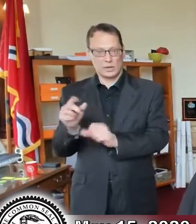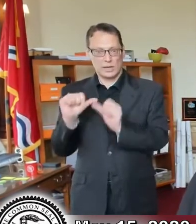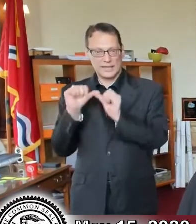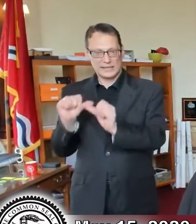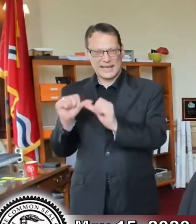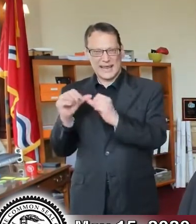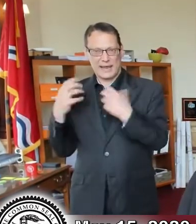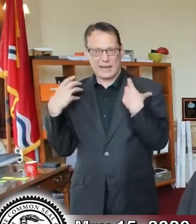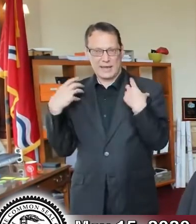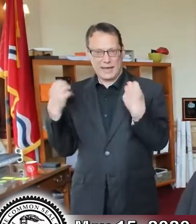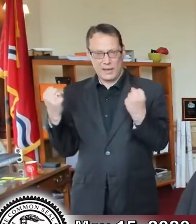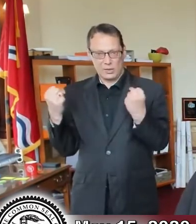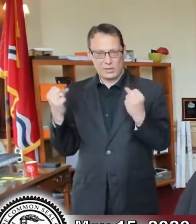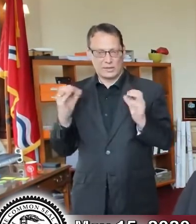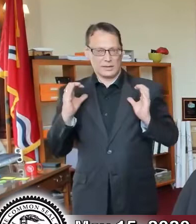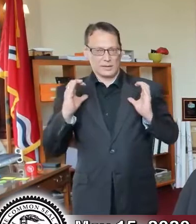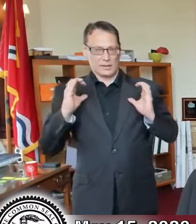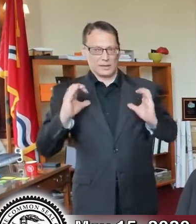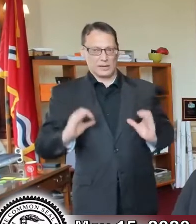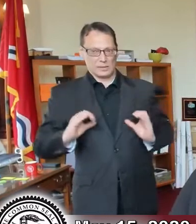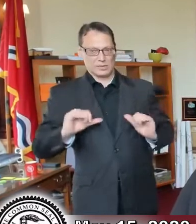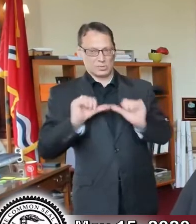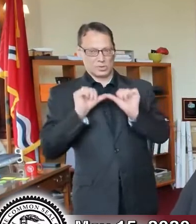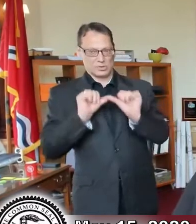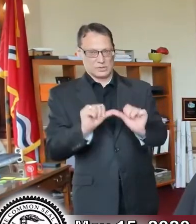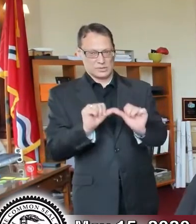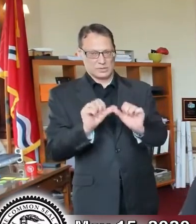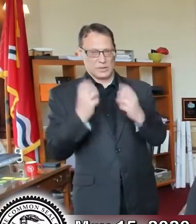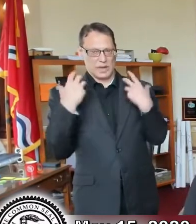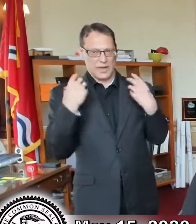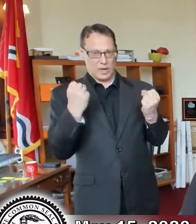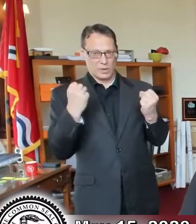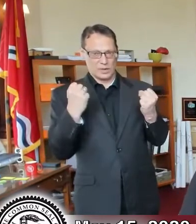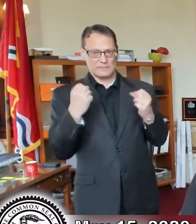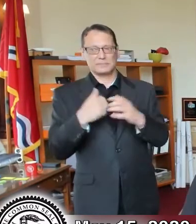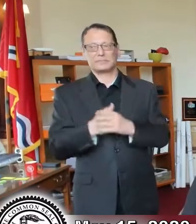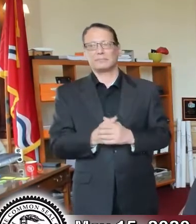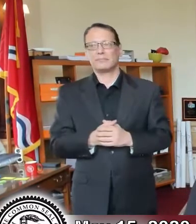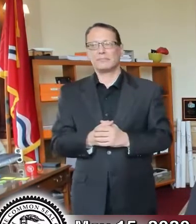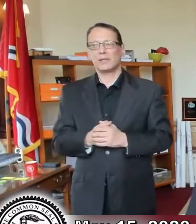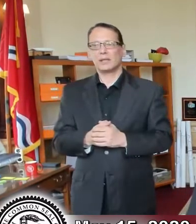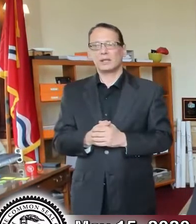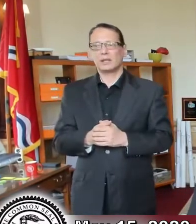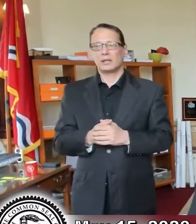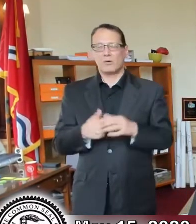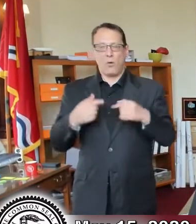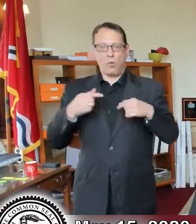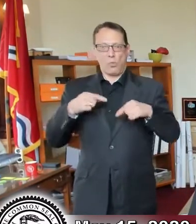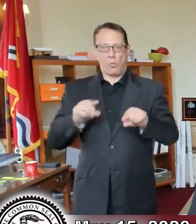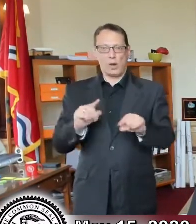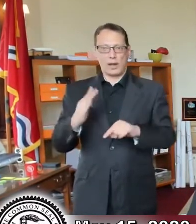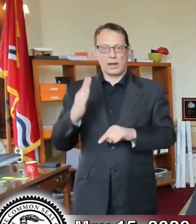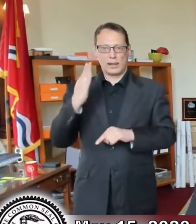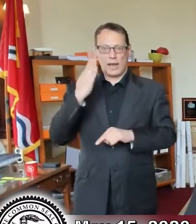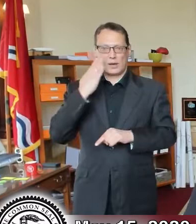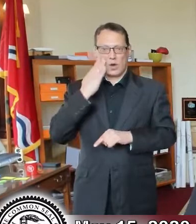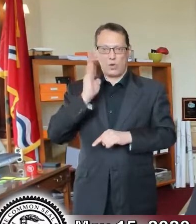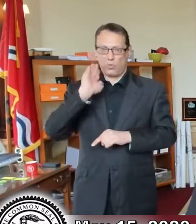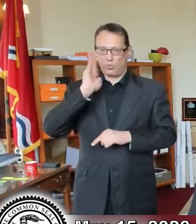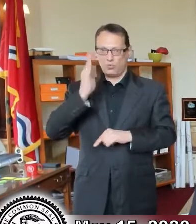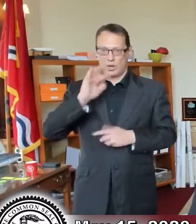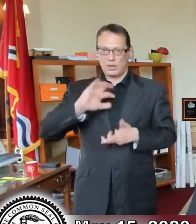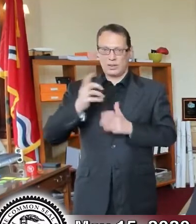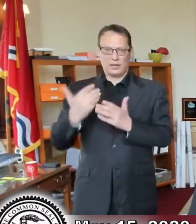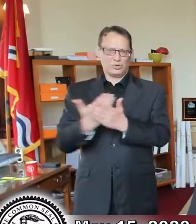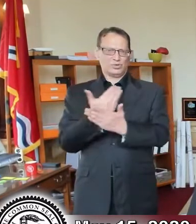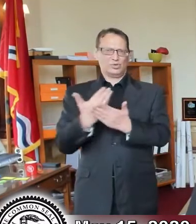healthy and that their customers or their coworkers stay healthy. So while I know it'll be disruptive, anything that you do